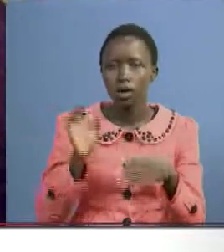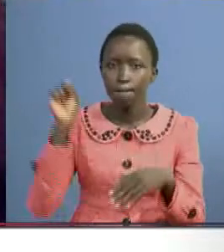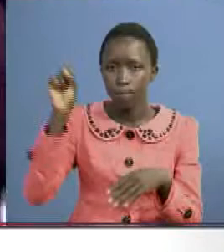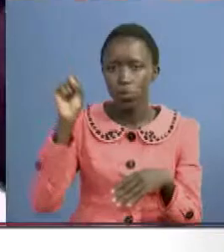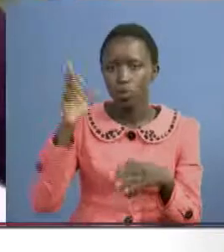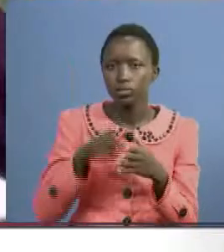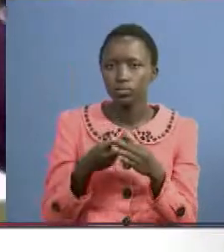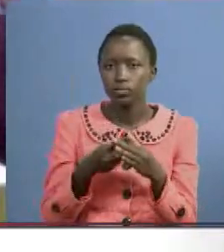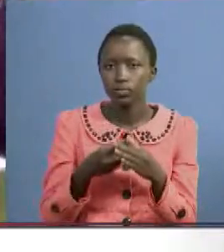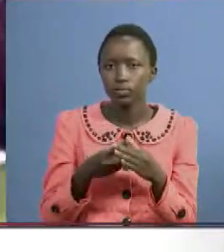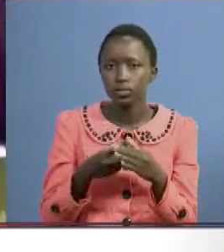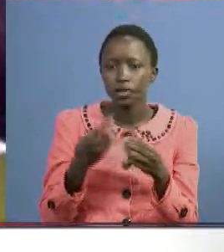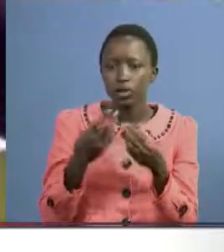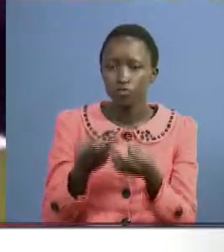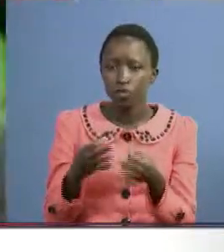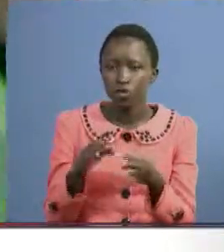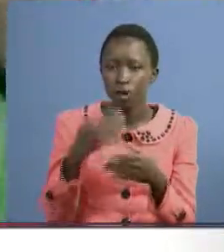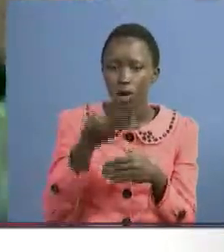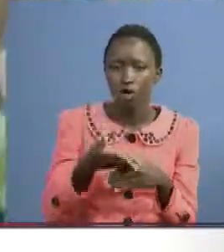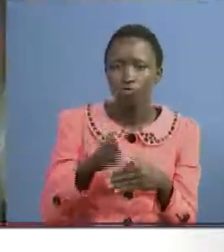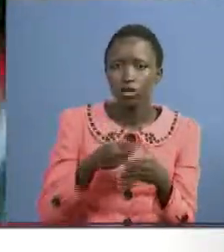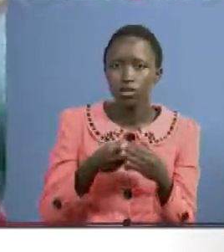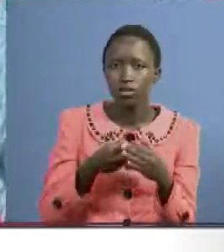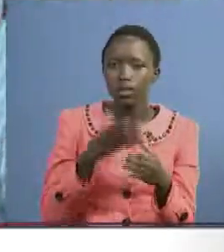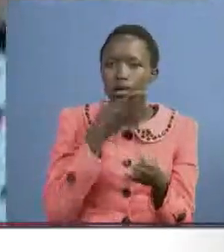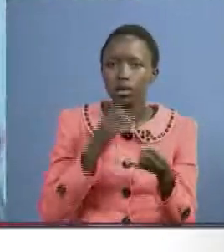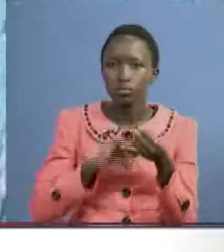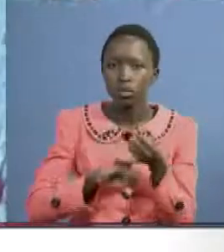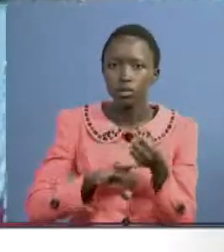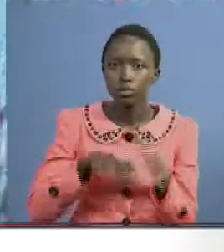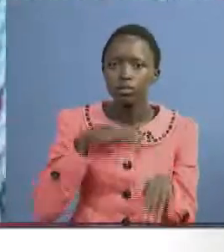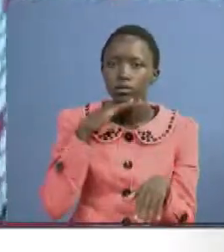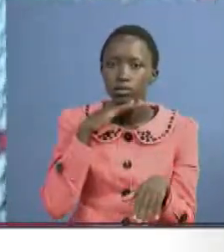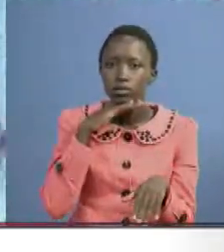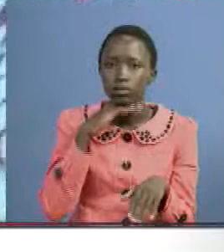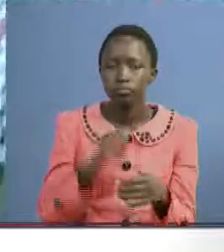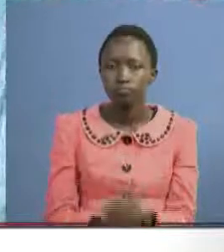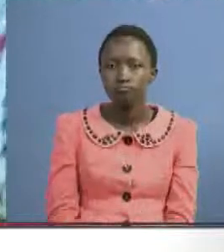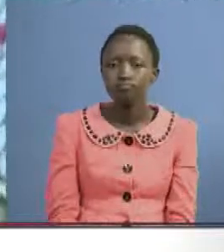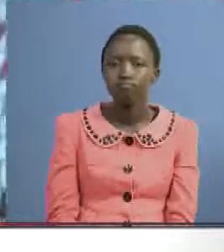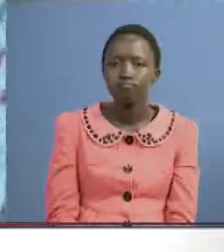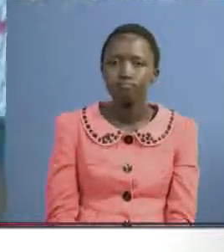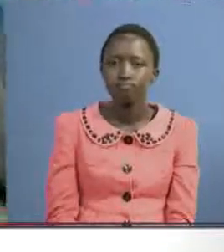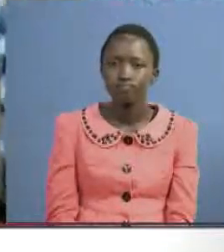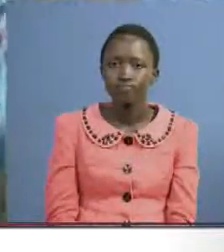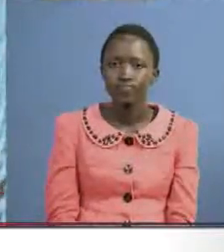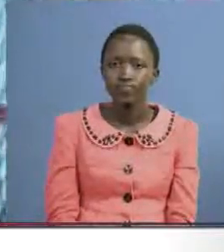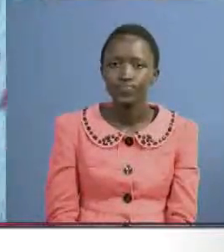politics. The seat had been left vacant after her husband, Francis Nyenze, succumbed to colon cancer.